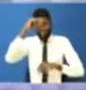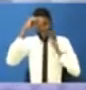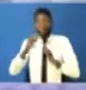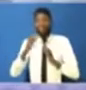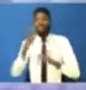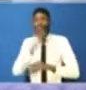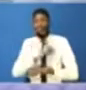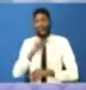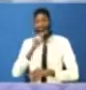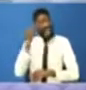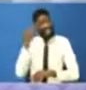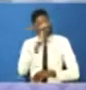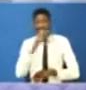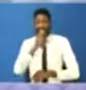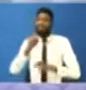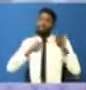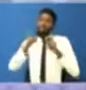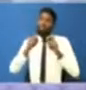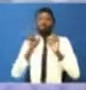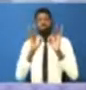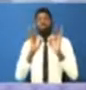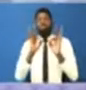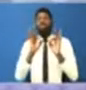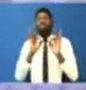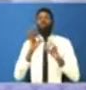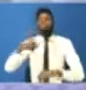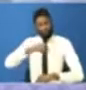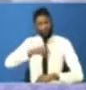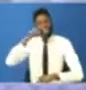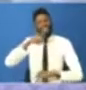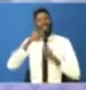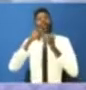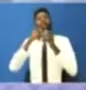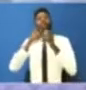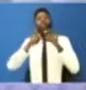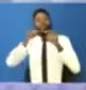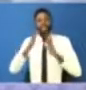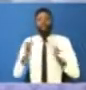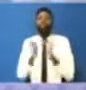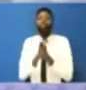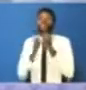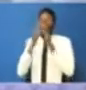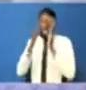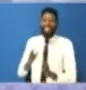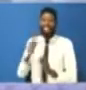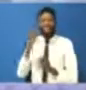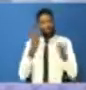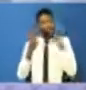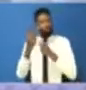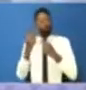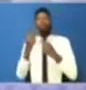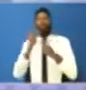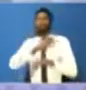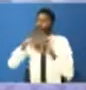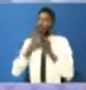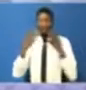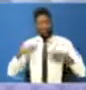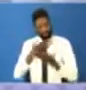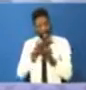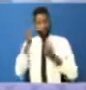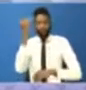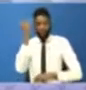city also needs, in some areas you need managers, of course, led by a leader with a vision. We'll incorporate the ideas. Everybody sitting on that side knows